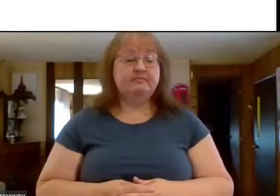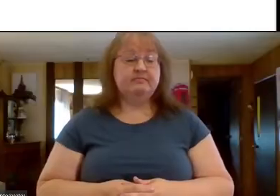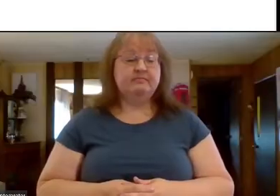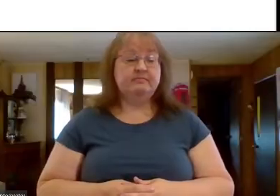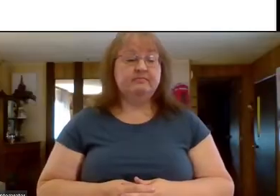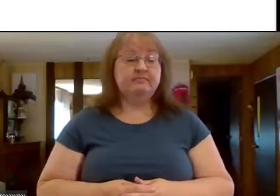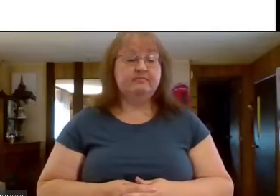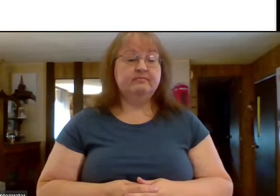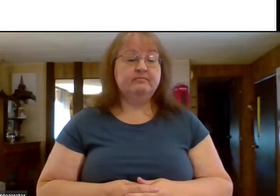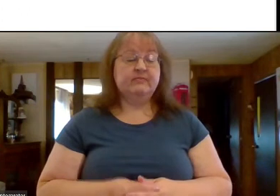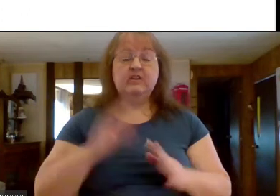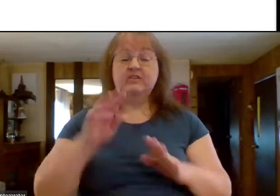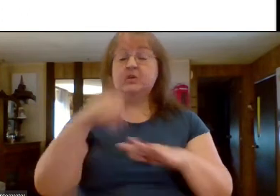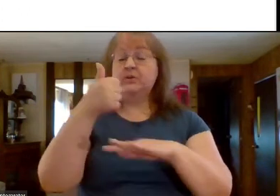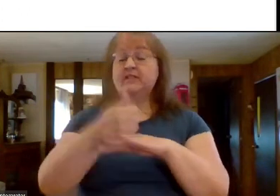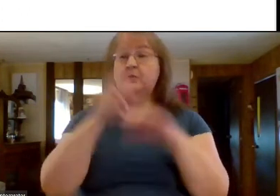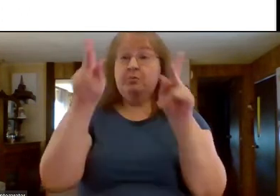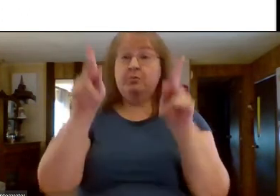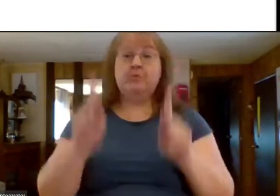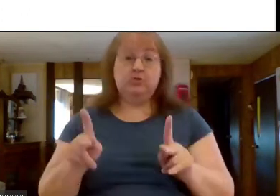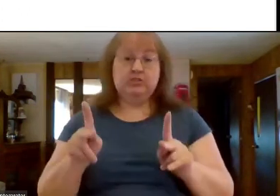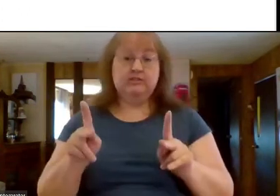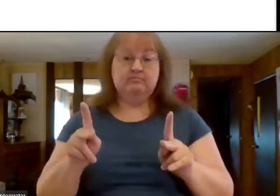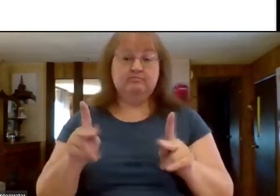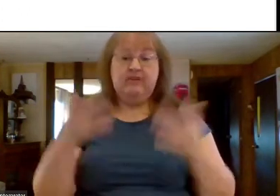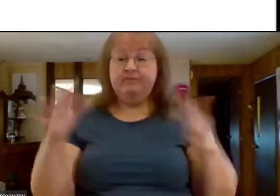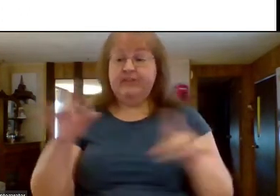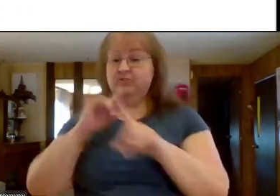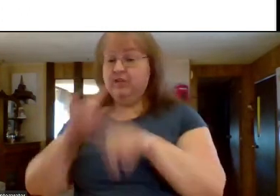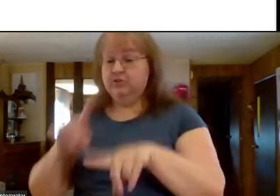All right, so we set up